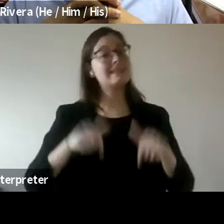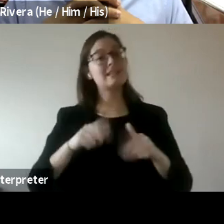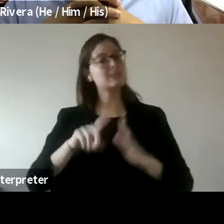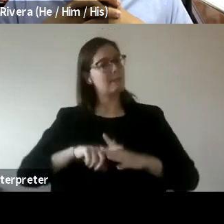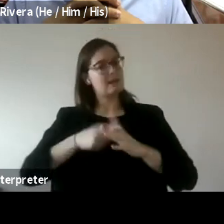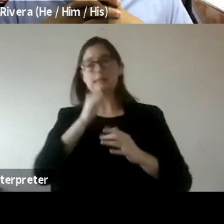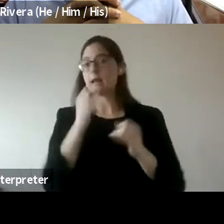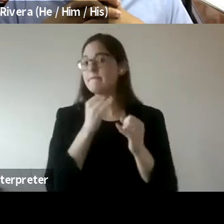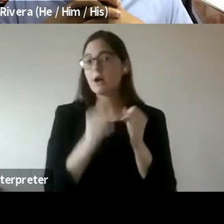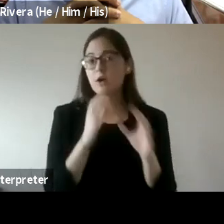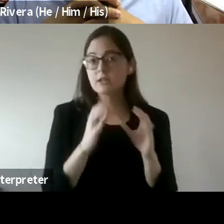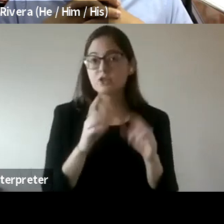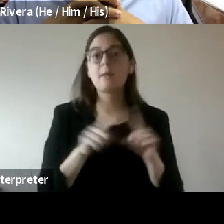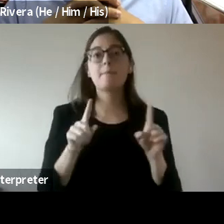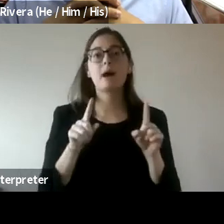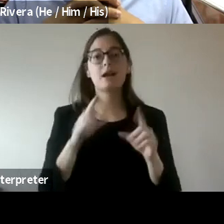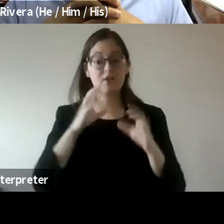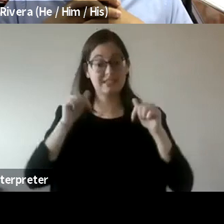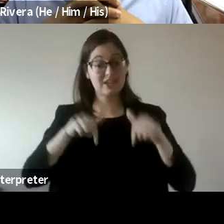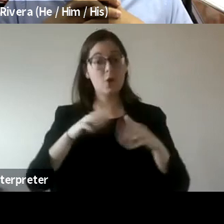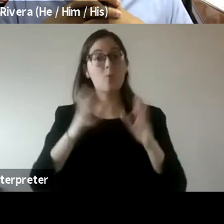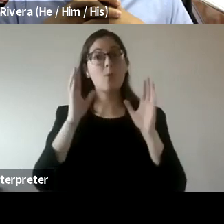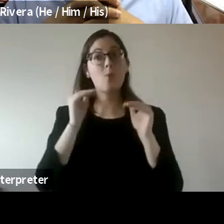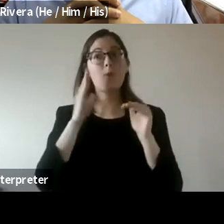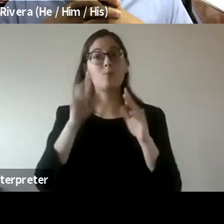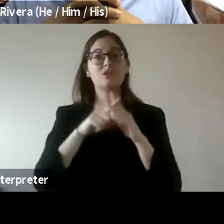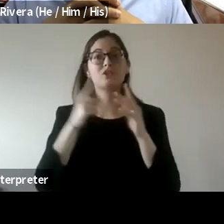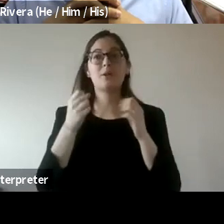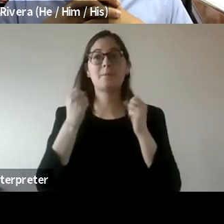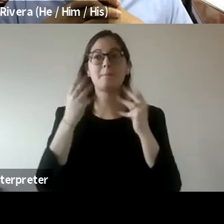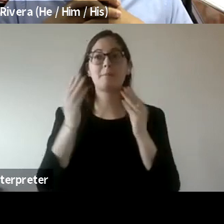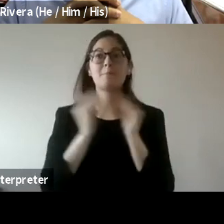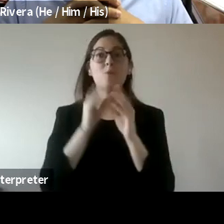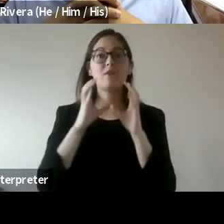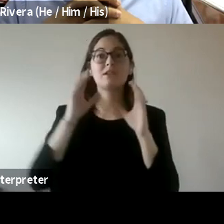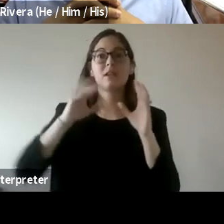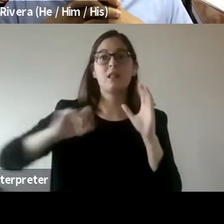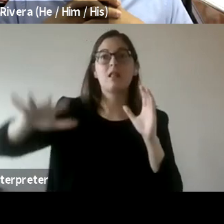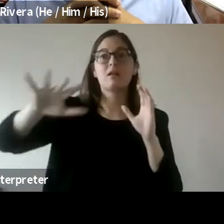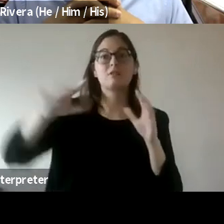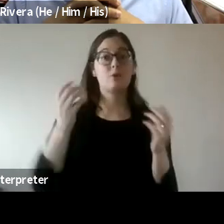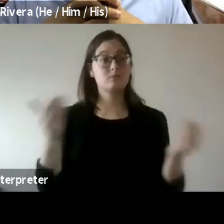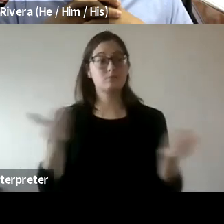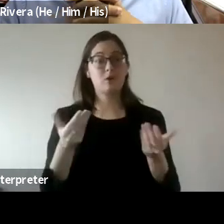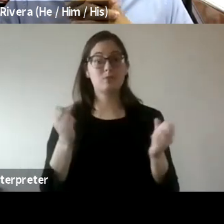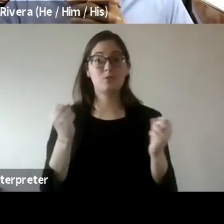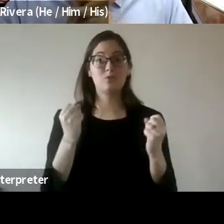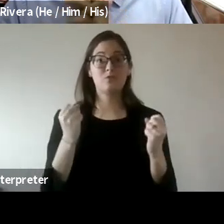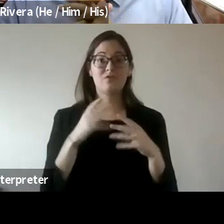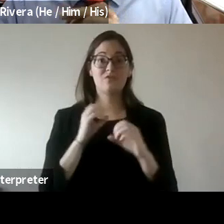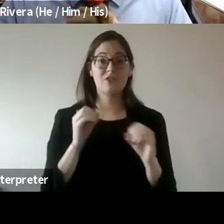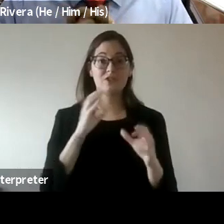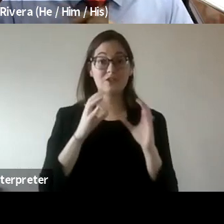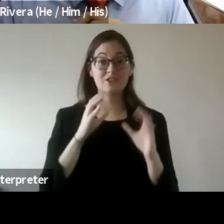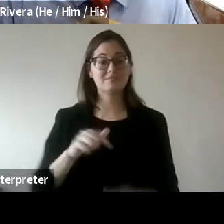final conversation, but a conversation here that we hope starts many more out there. So welcome to Fearless Conversations. Dr.